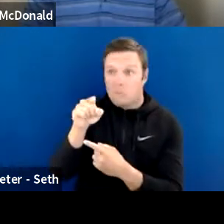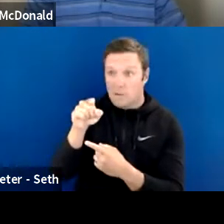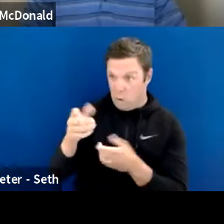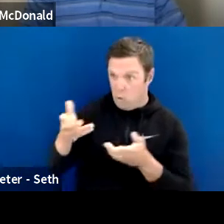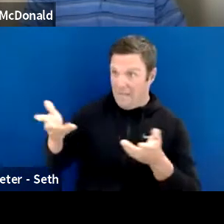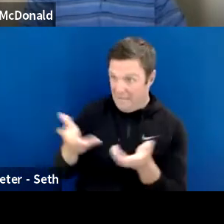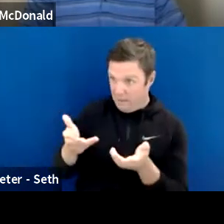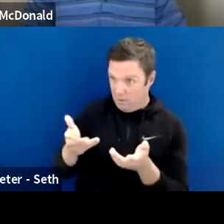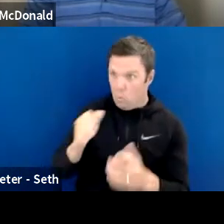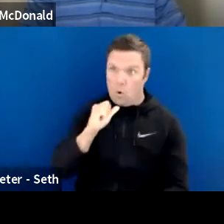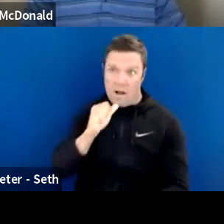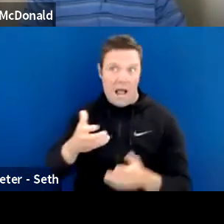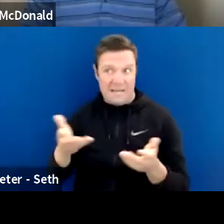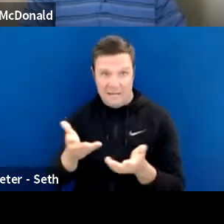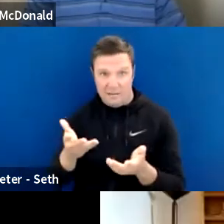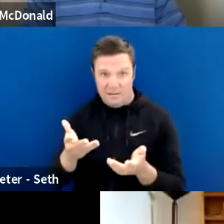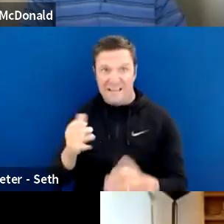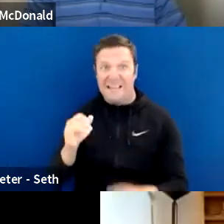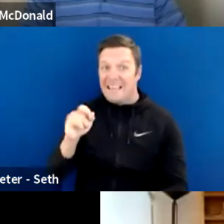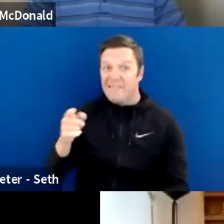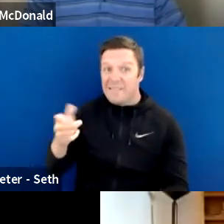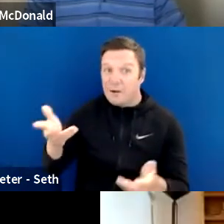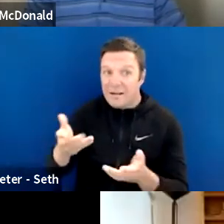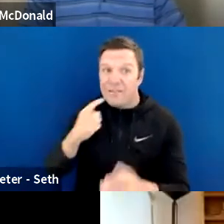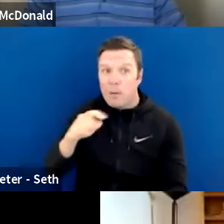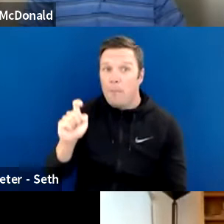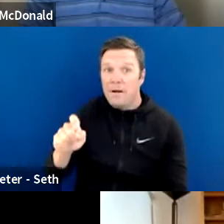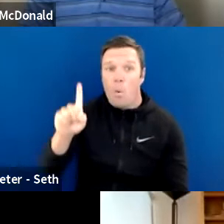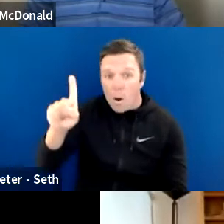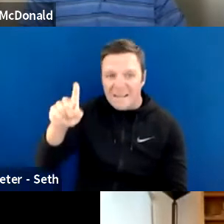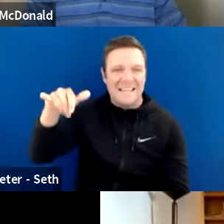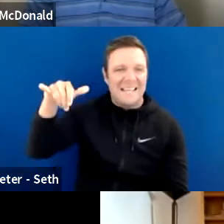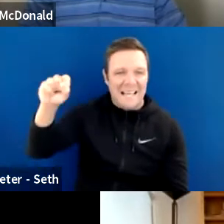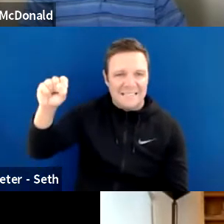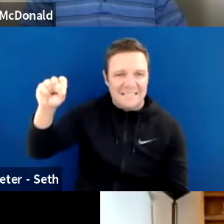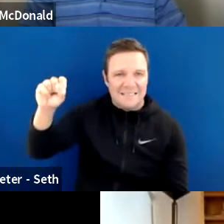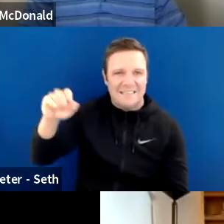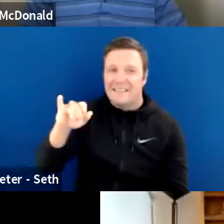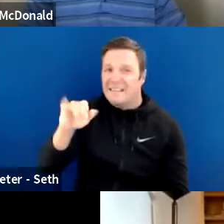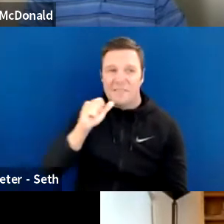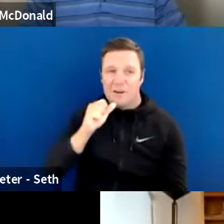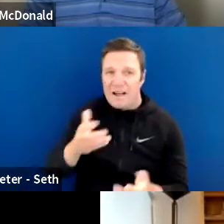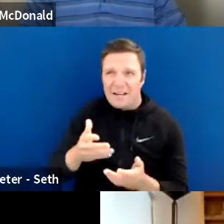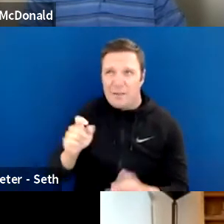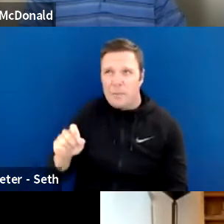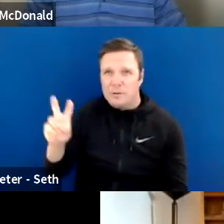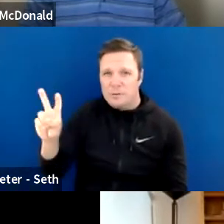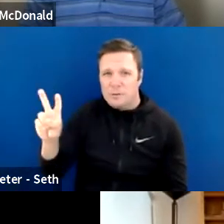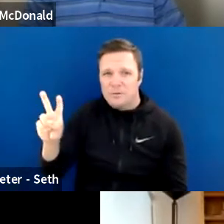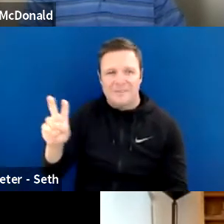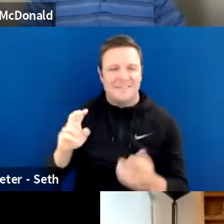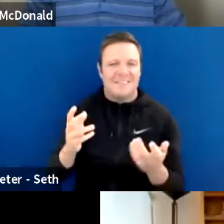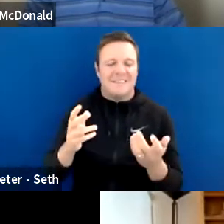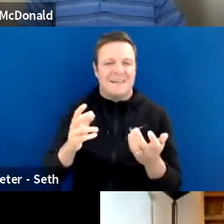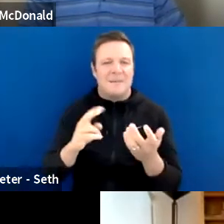not here. And if they're there, gonna hit yes for number one. And if they put not here, they put number two. But if the ones that really aren't there, they're going to be the